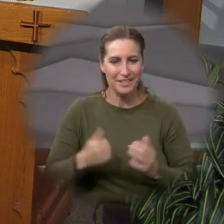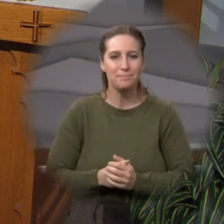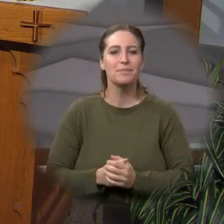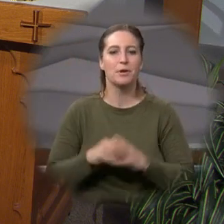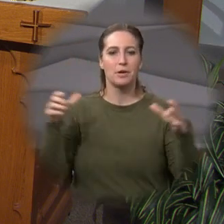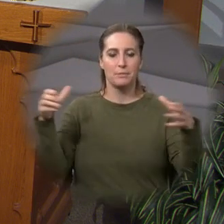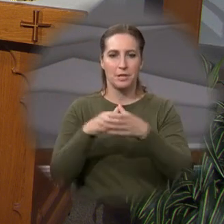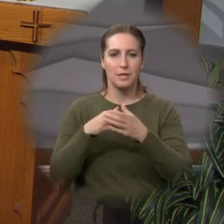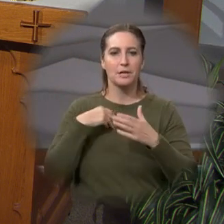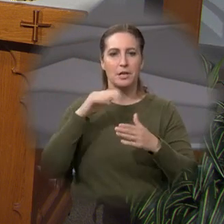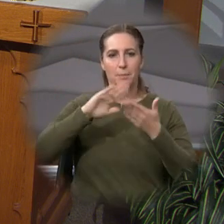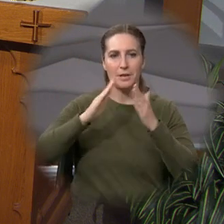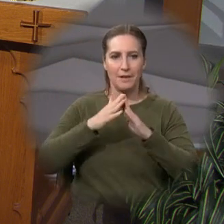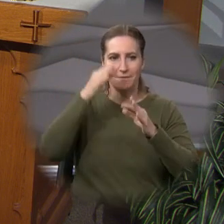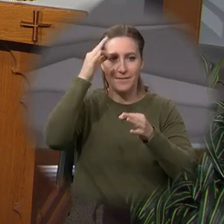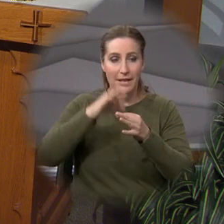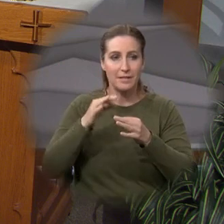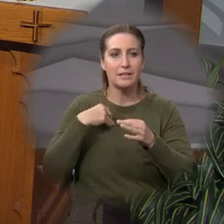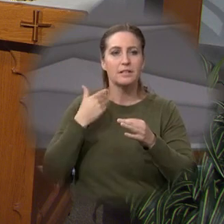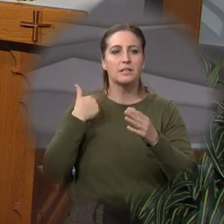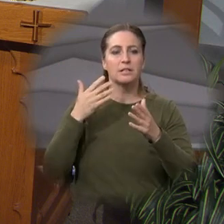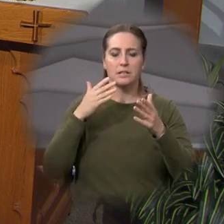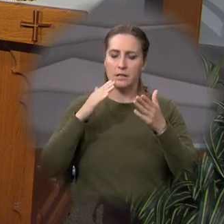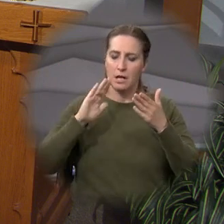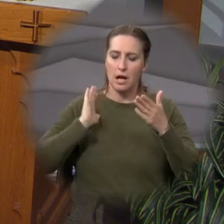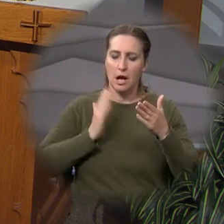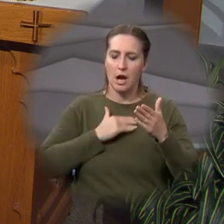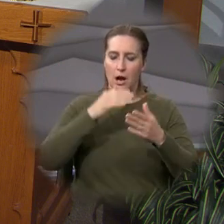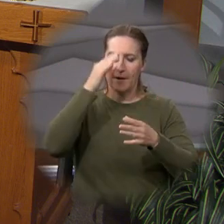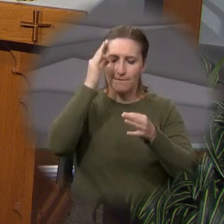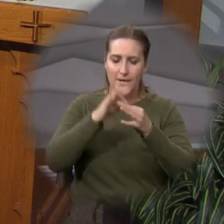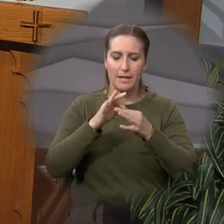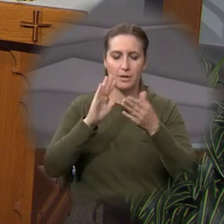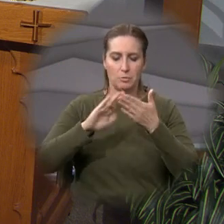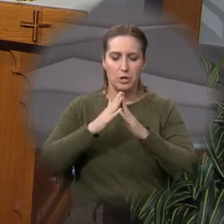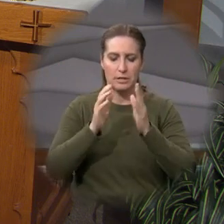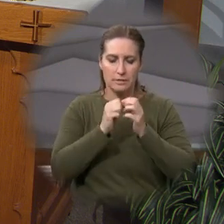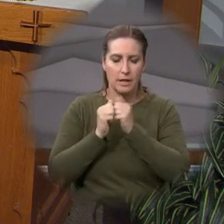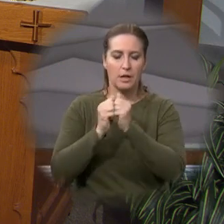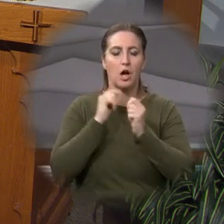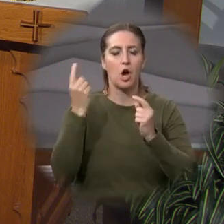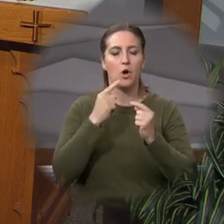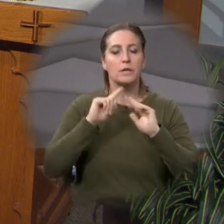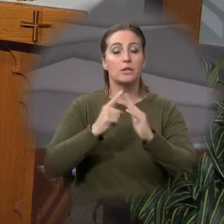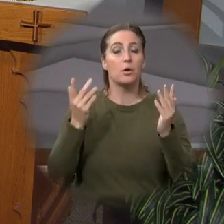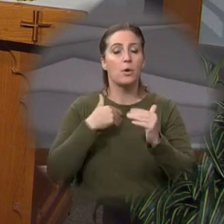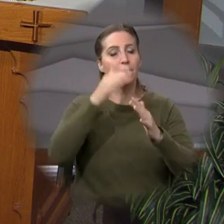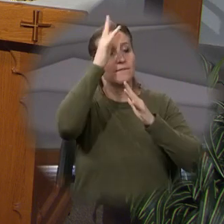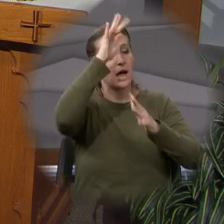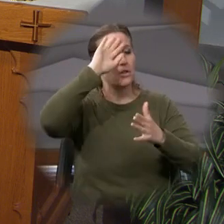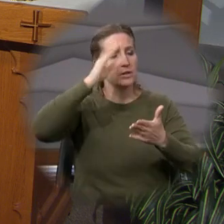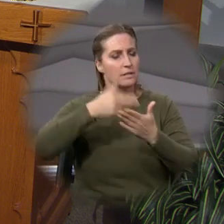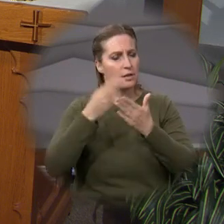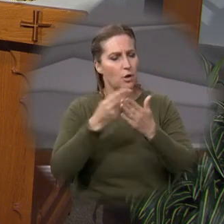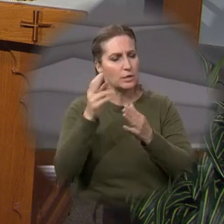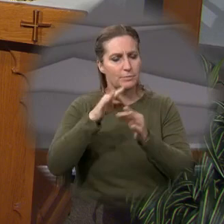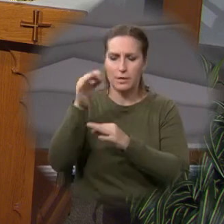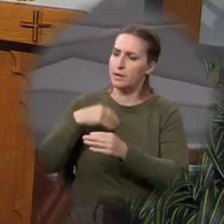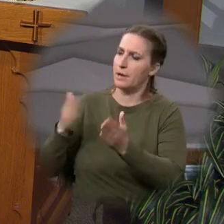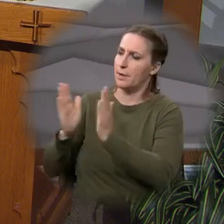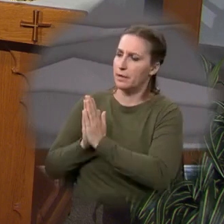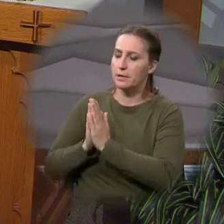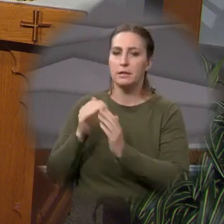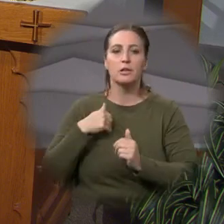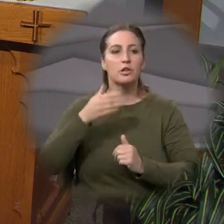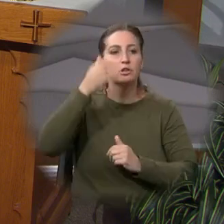together as a community of faith to celebrate the mysteries that make us who we are, we begin always. In the name of the Father, and of the Son, and of the Holy Spirit. Amen.